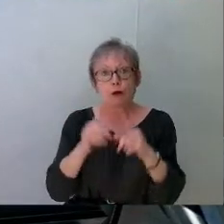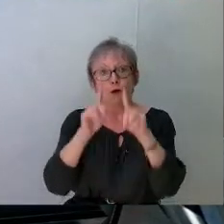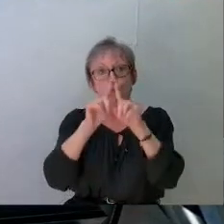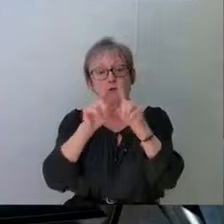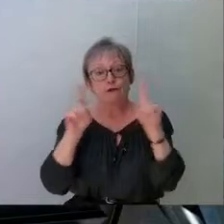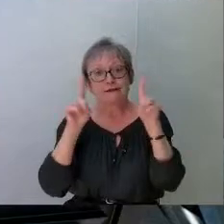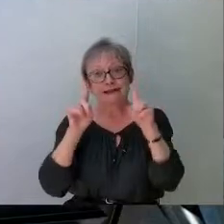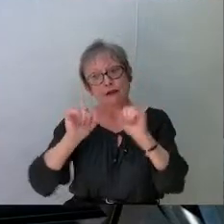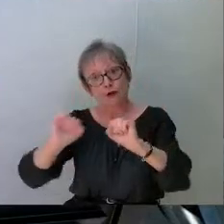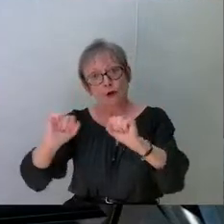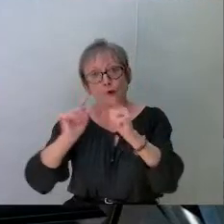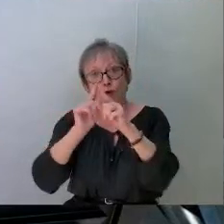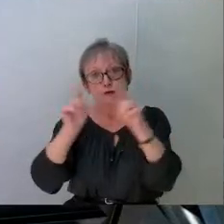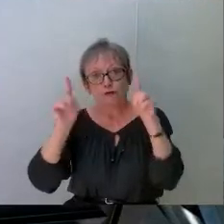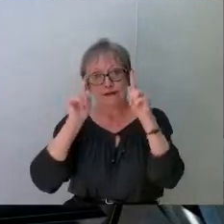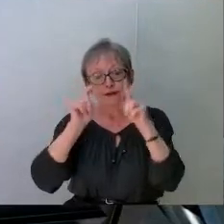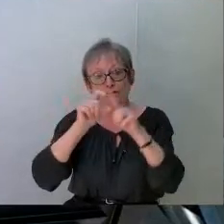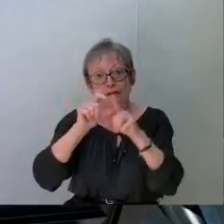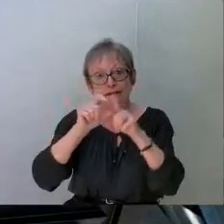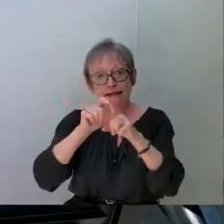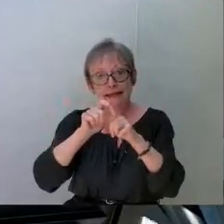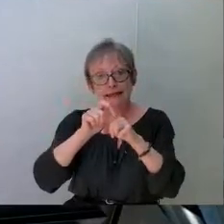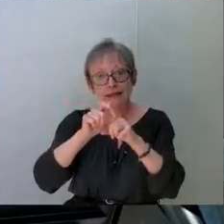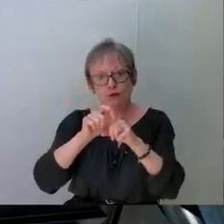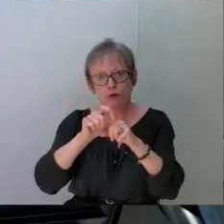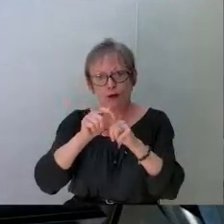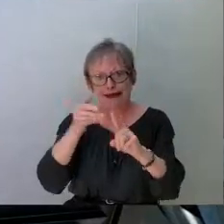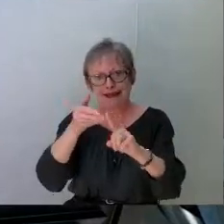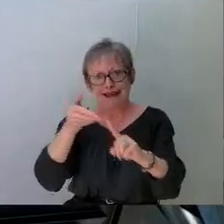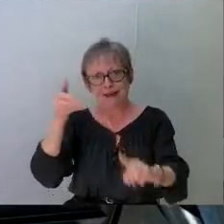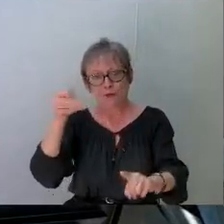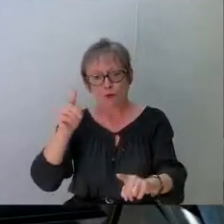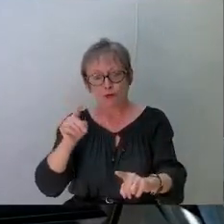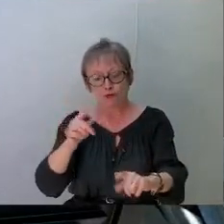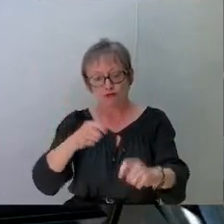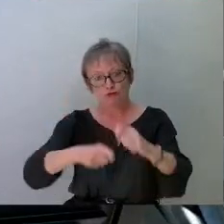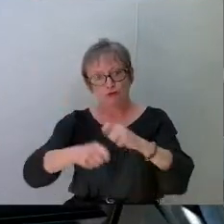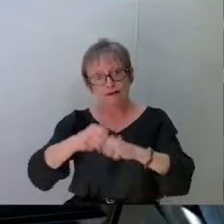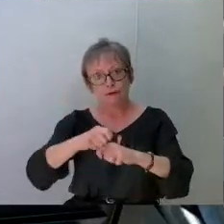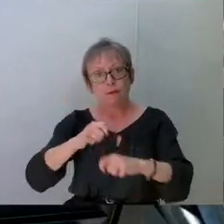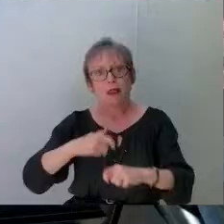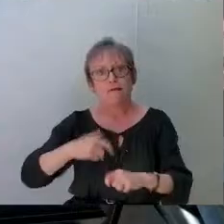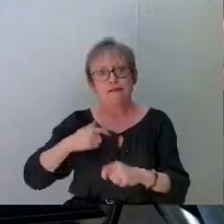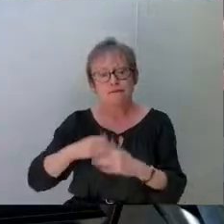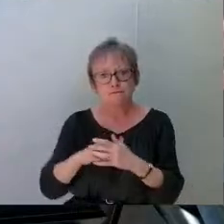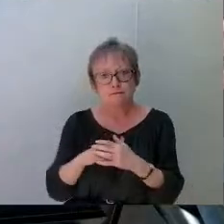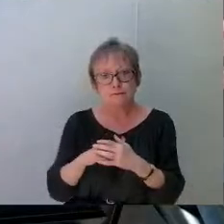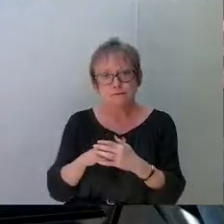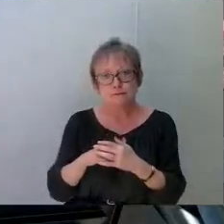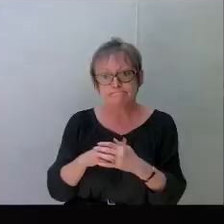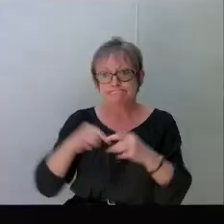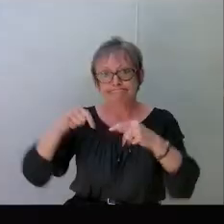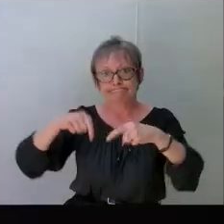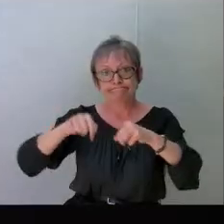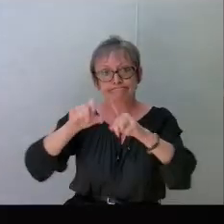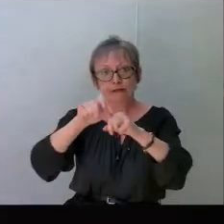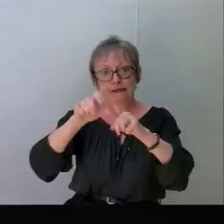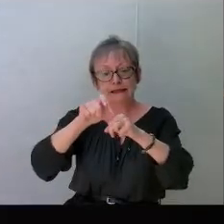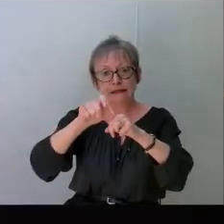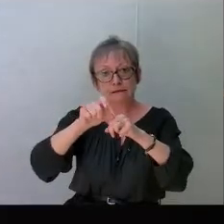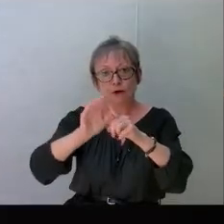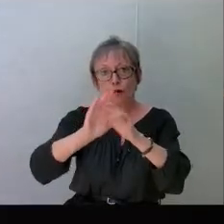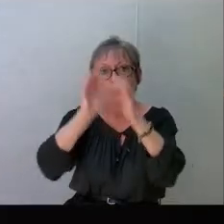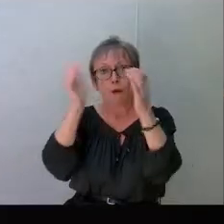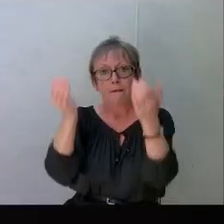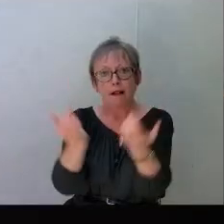your University of Dundee. Our mission is to transform lives here in Dundee and